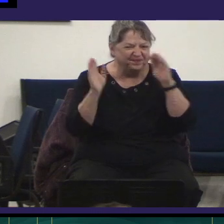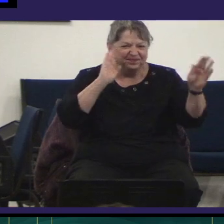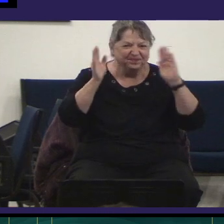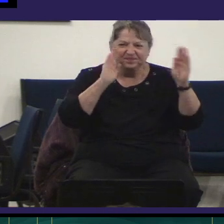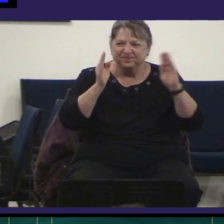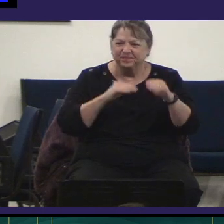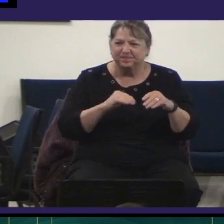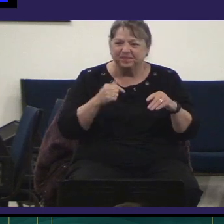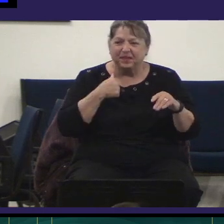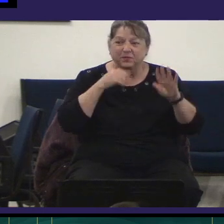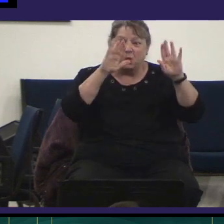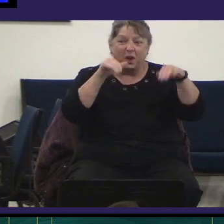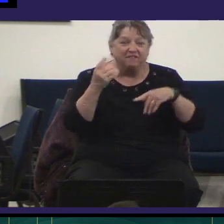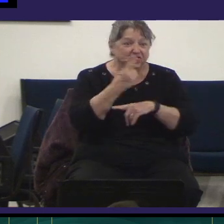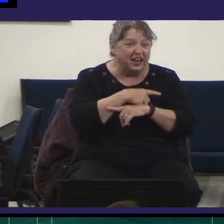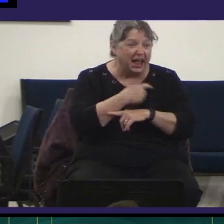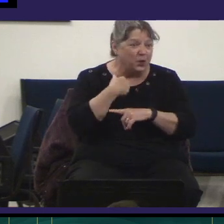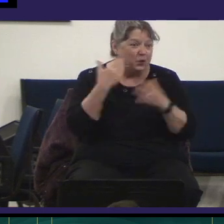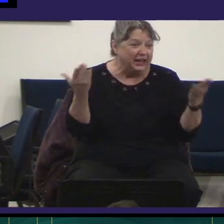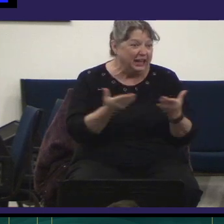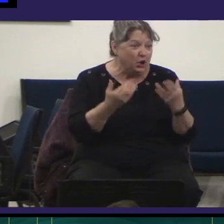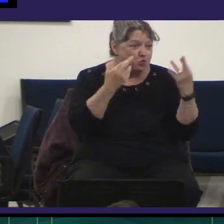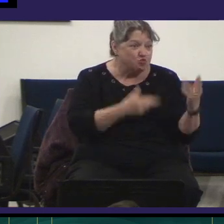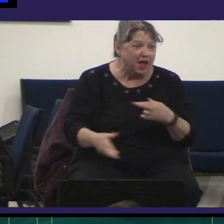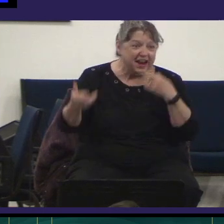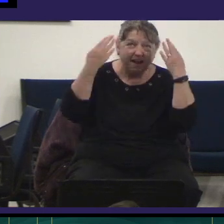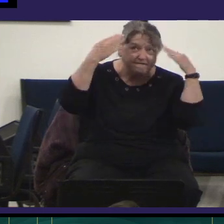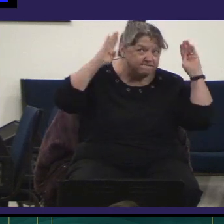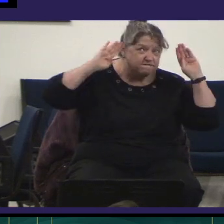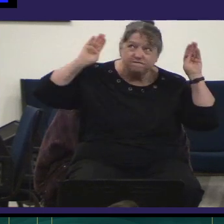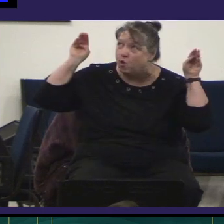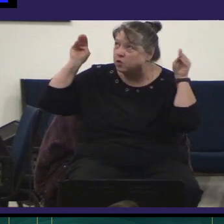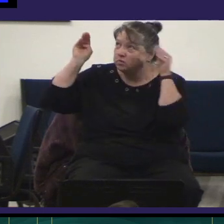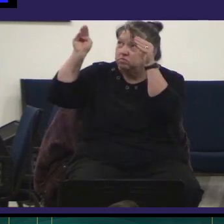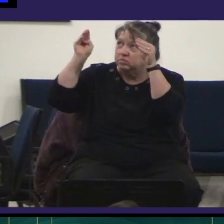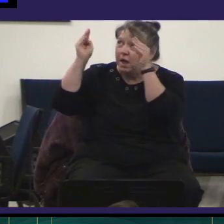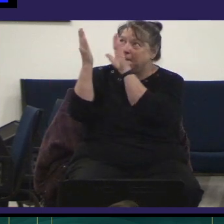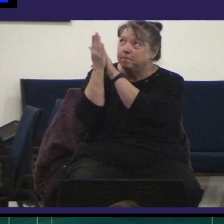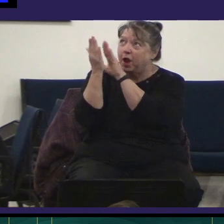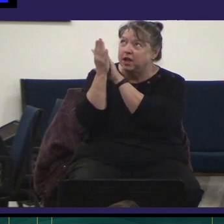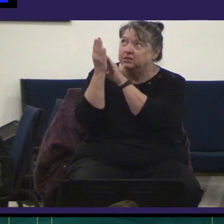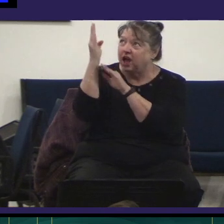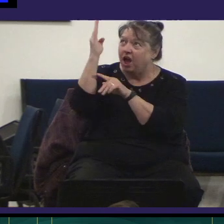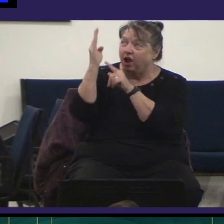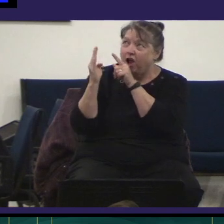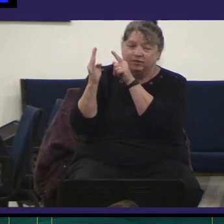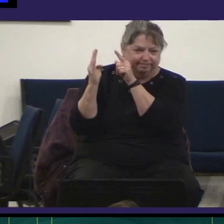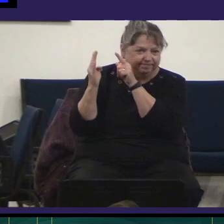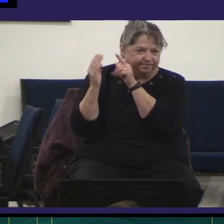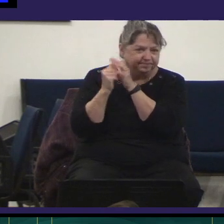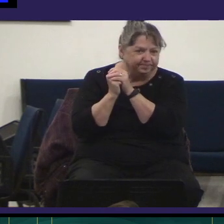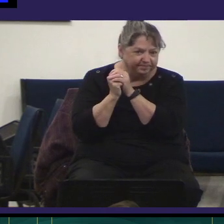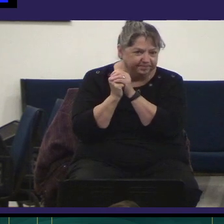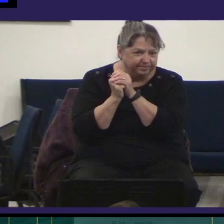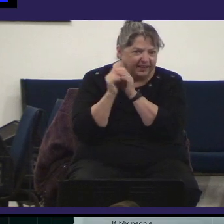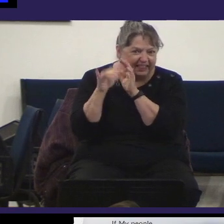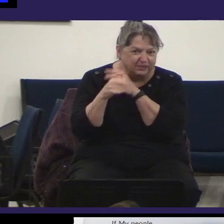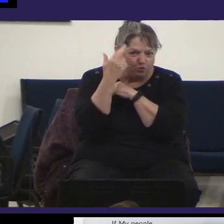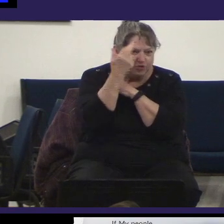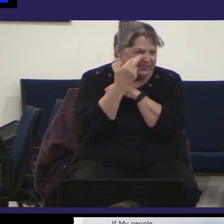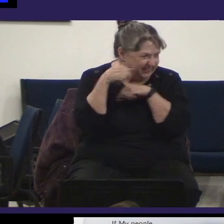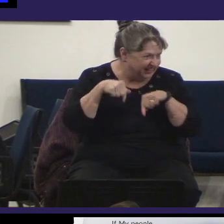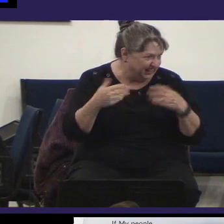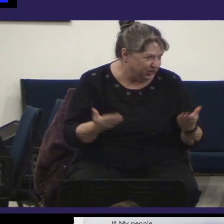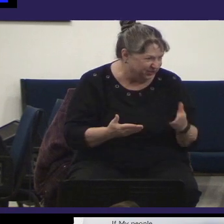We're here. We're ready to praise. We're focusing our minds on God. He's a great